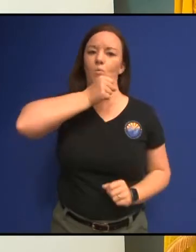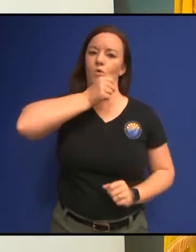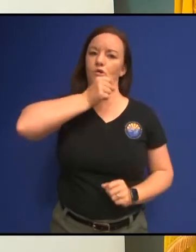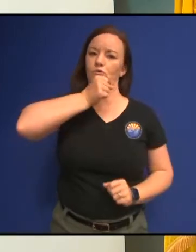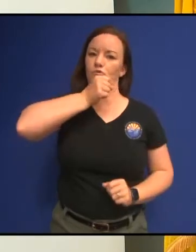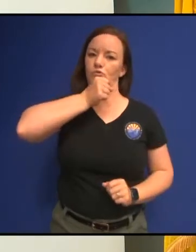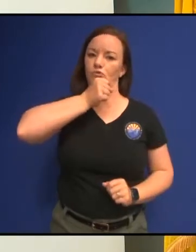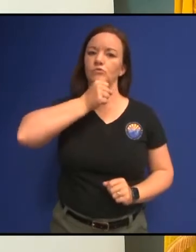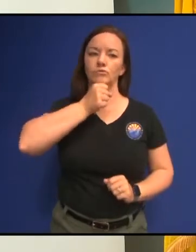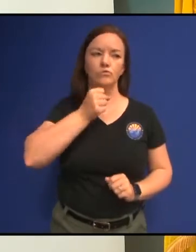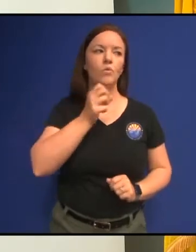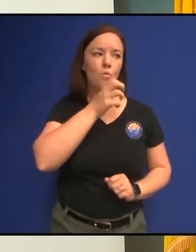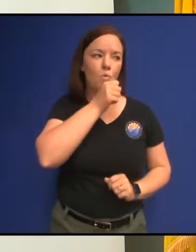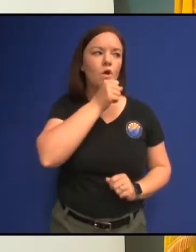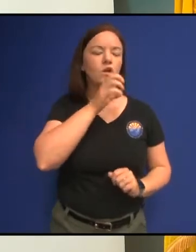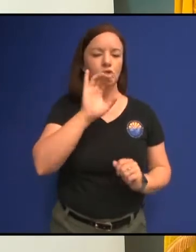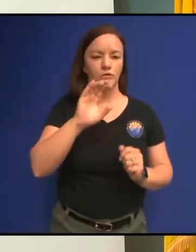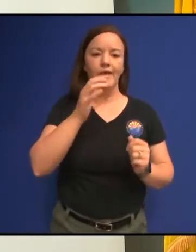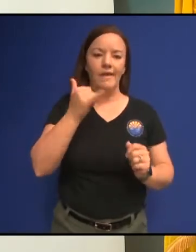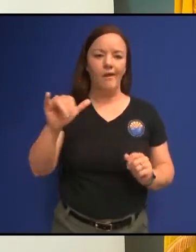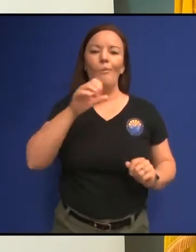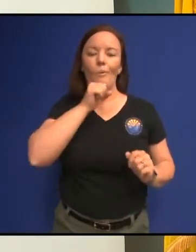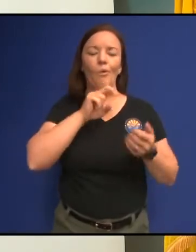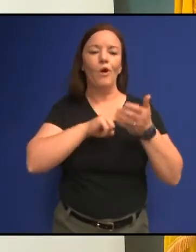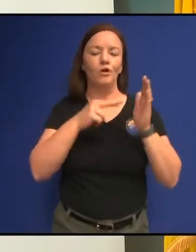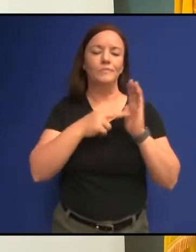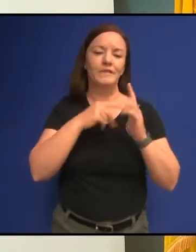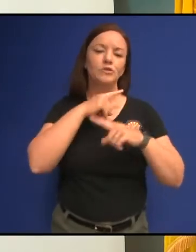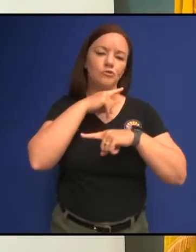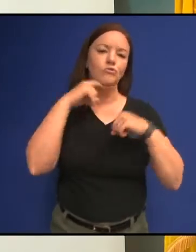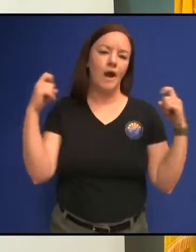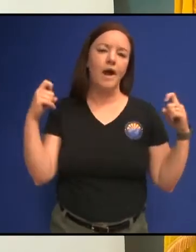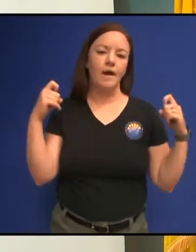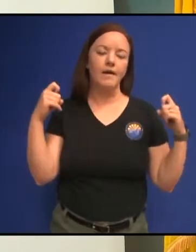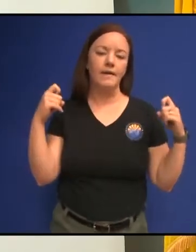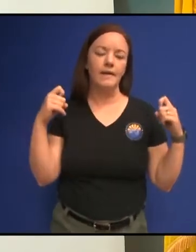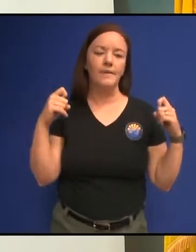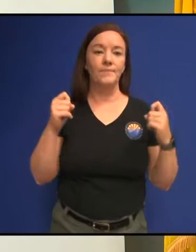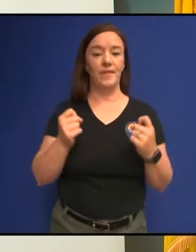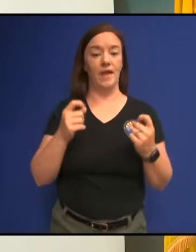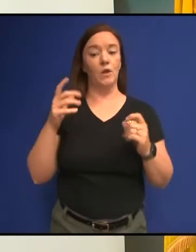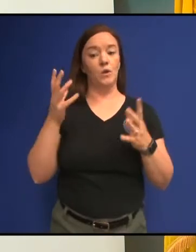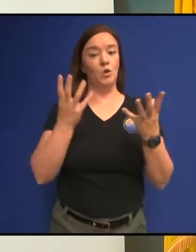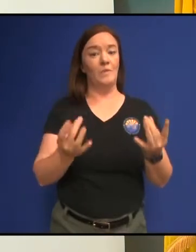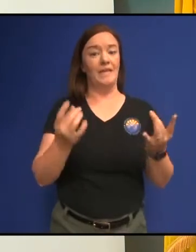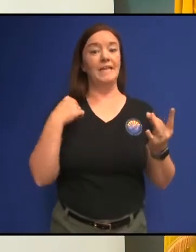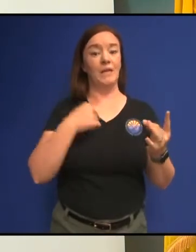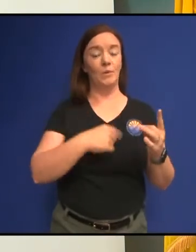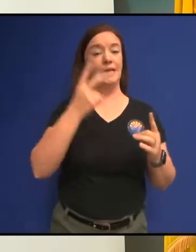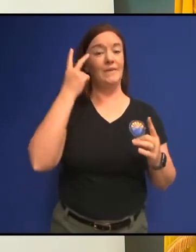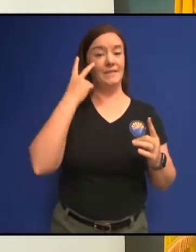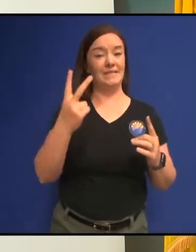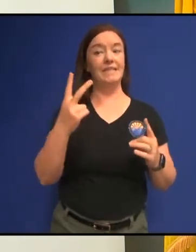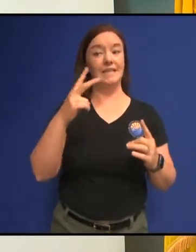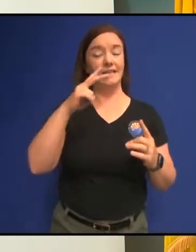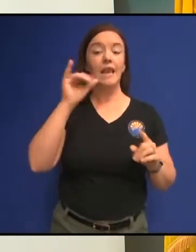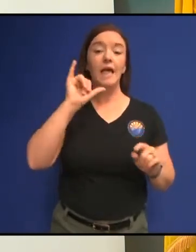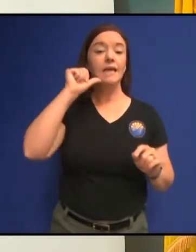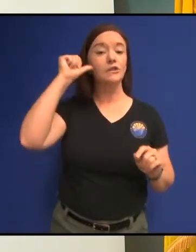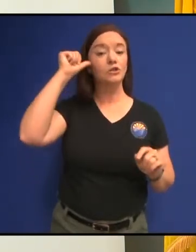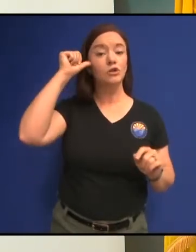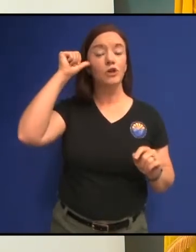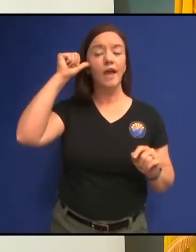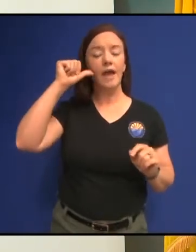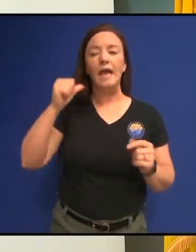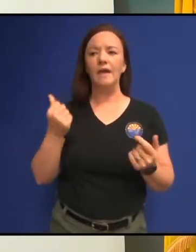shading that represents those, or that translates to those humidities that we've been seeing. Yesterday we were down around the